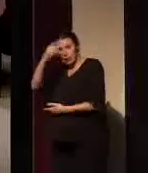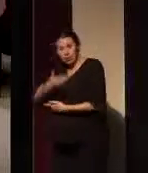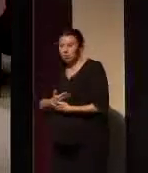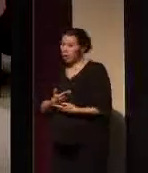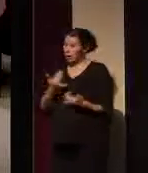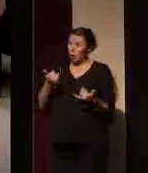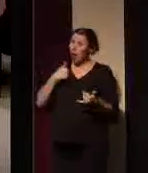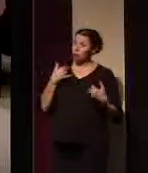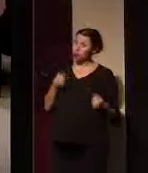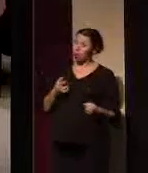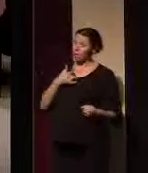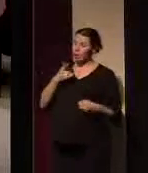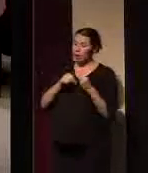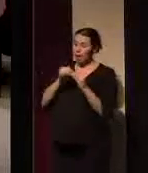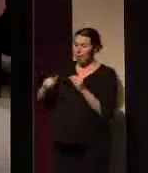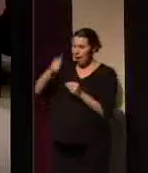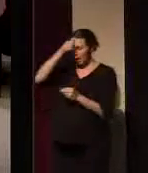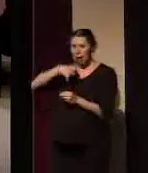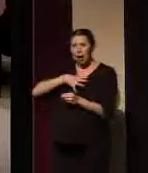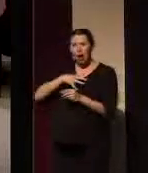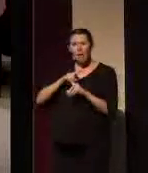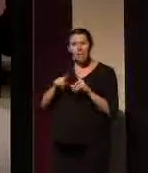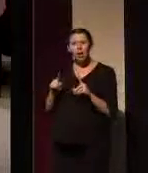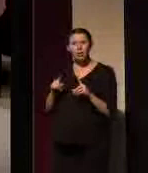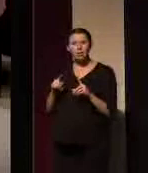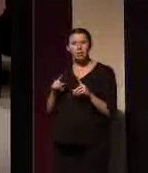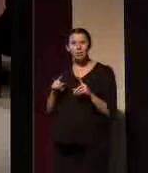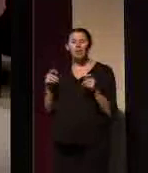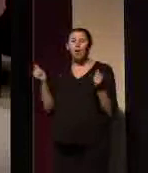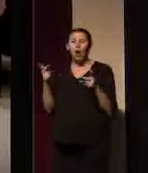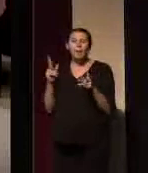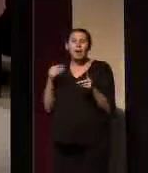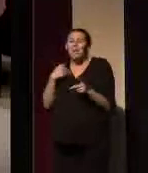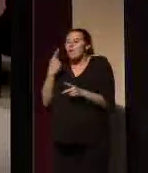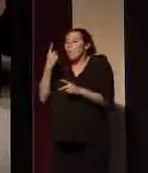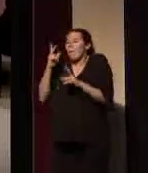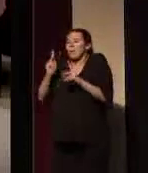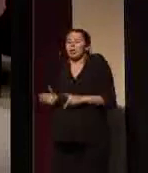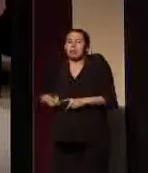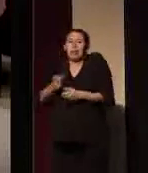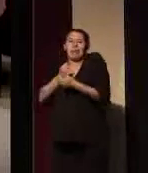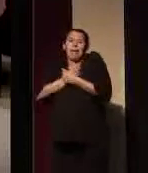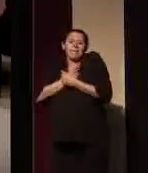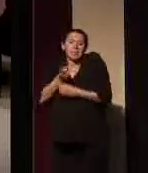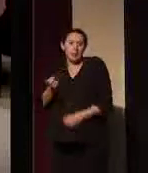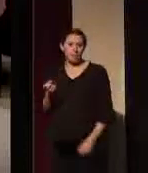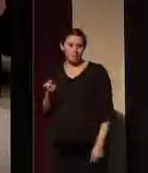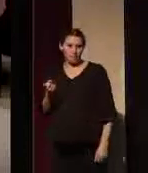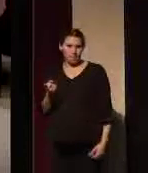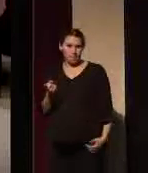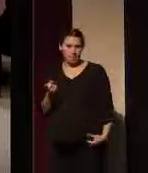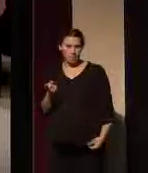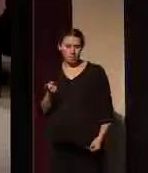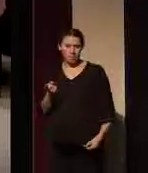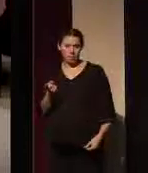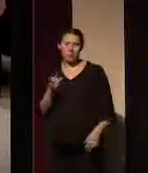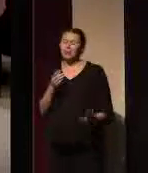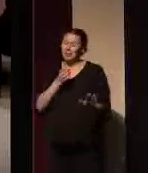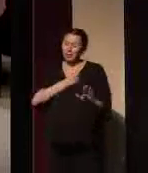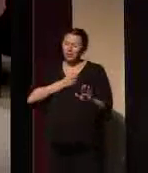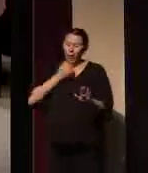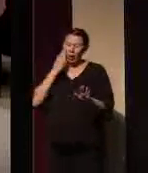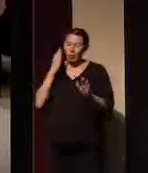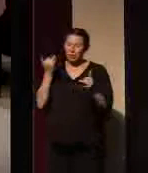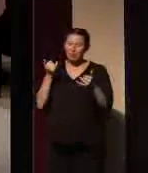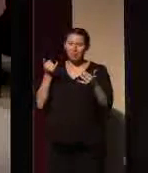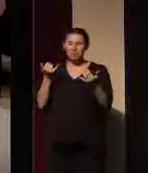guy. But everybody has somebody that loves them. So I just think us folks, and I know it sounds, but I just think